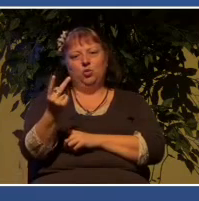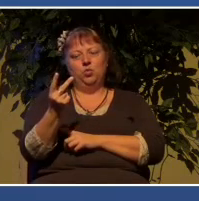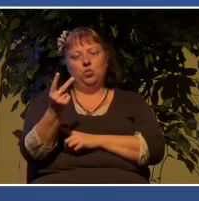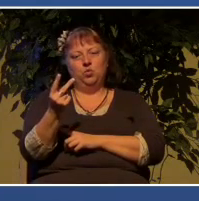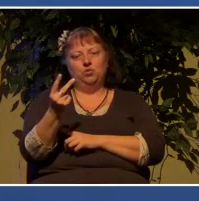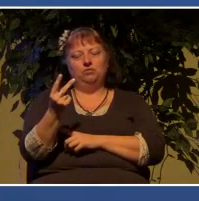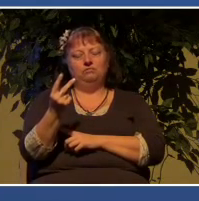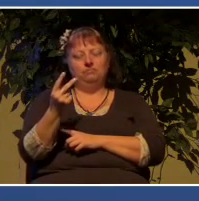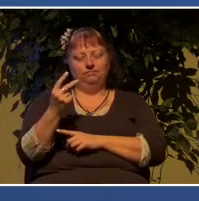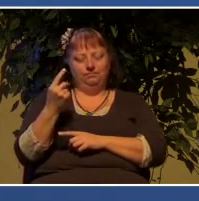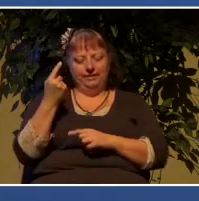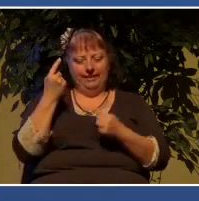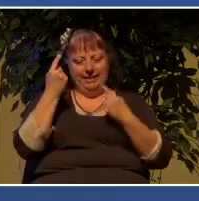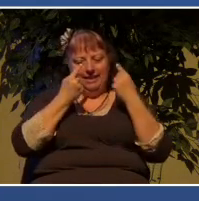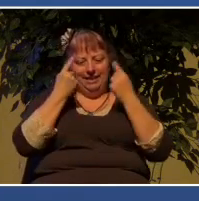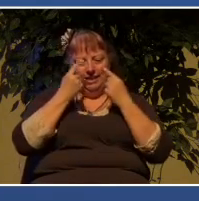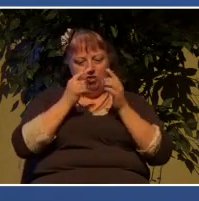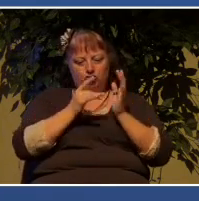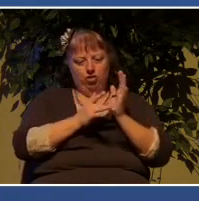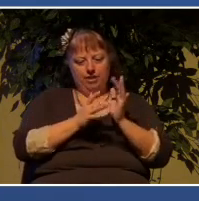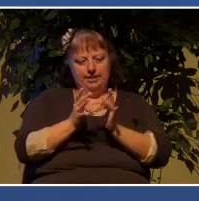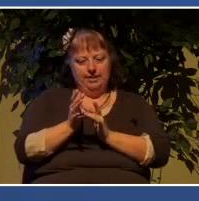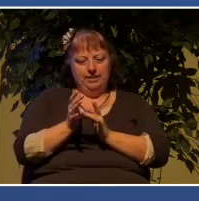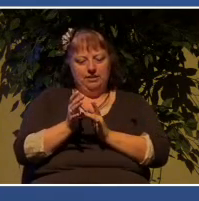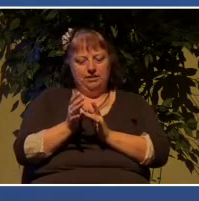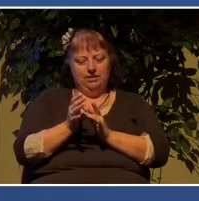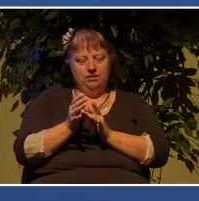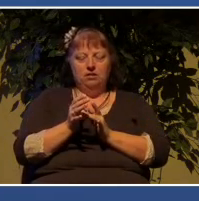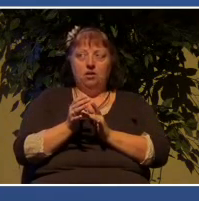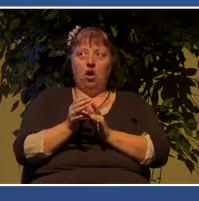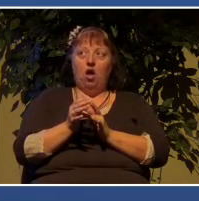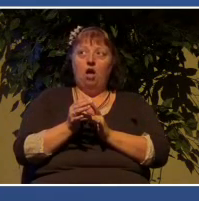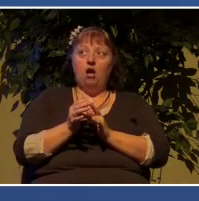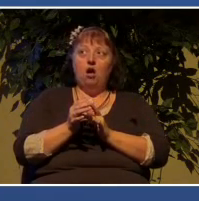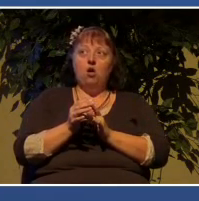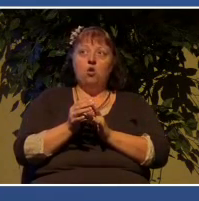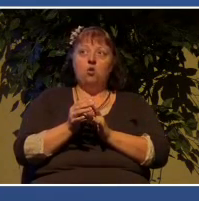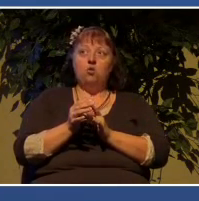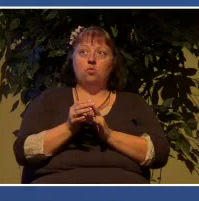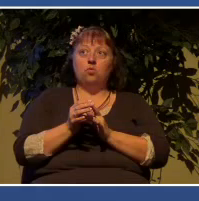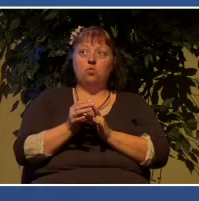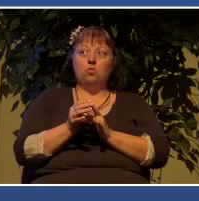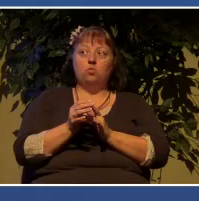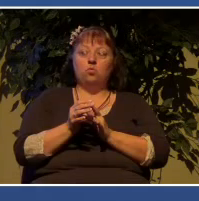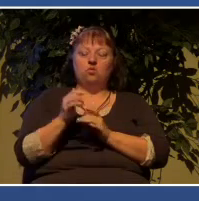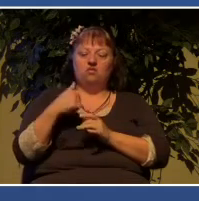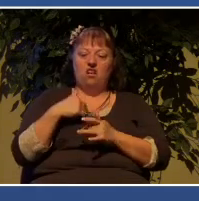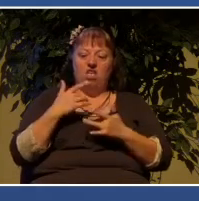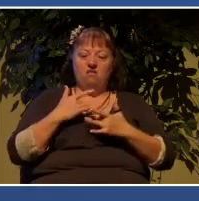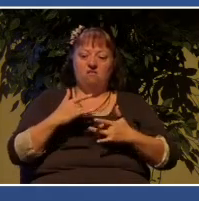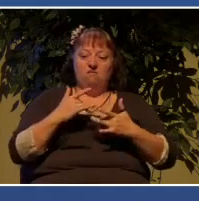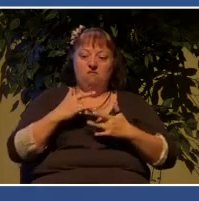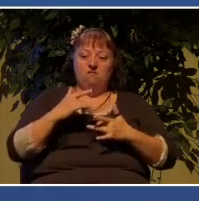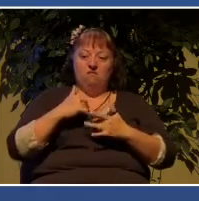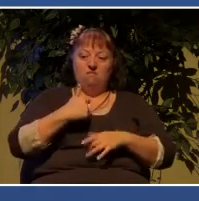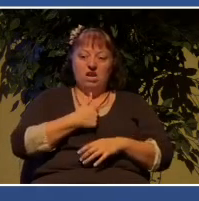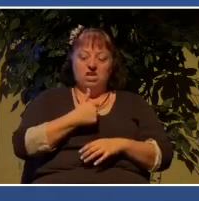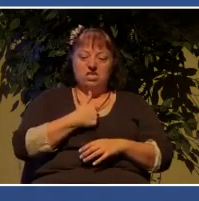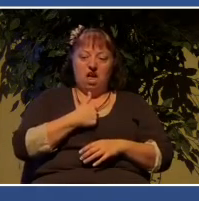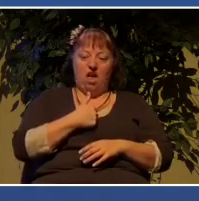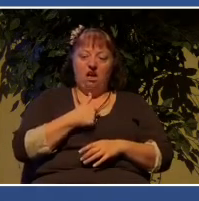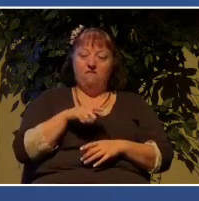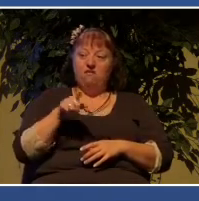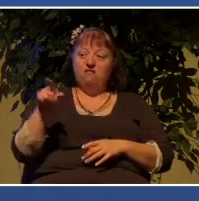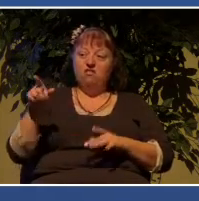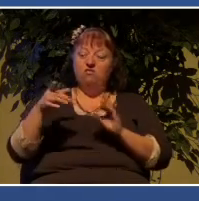And all of a sudden, it dawned on me that here I was feeling sorry for myself because I was experiencing some broken